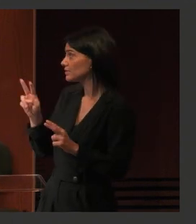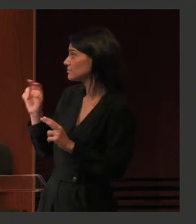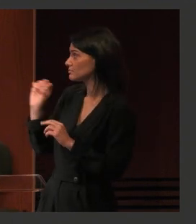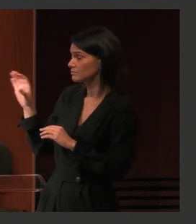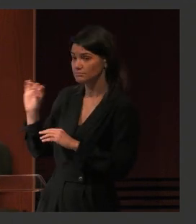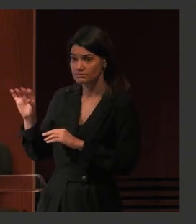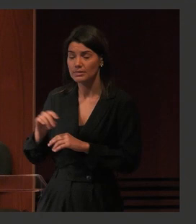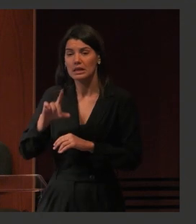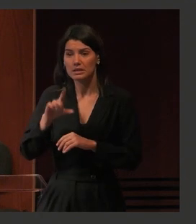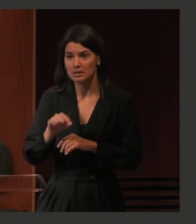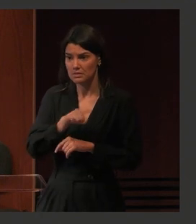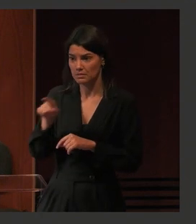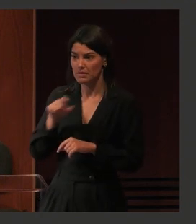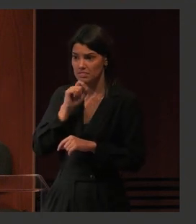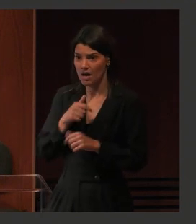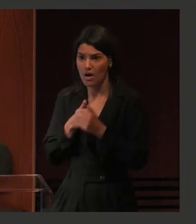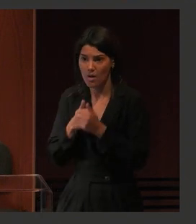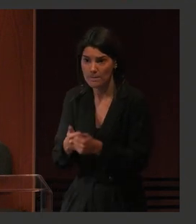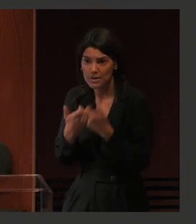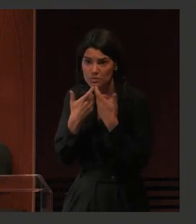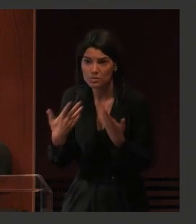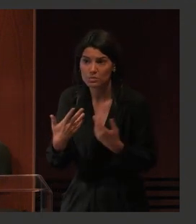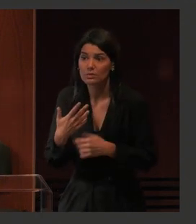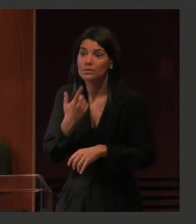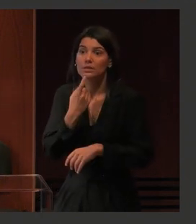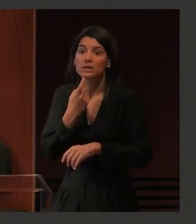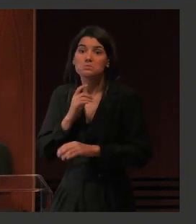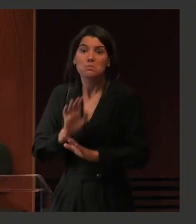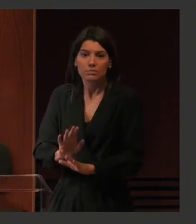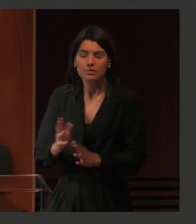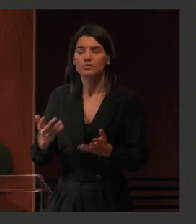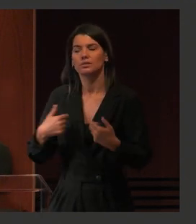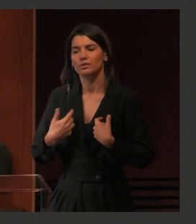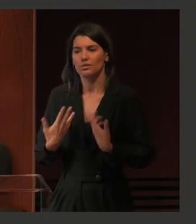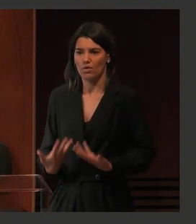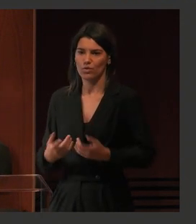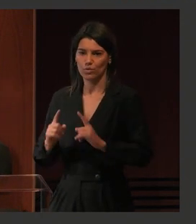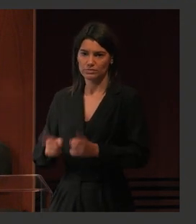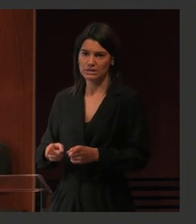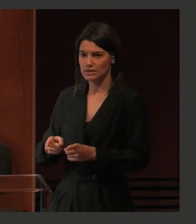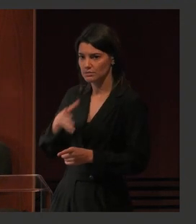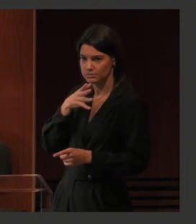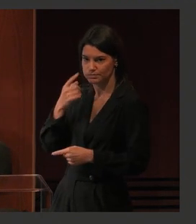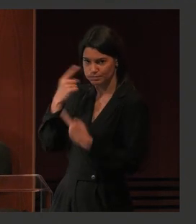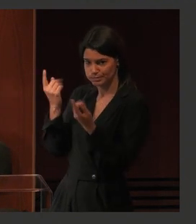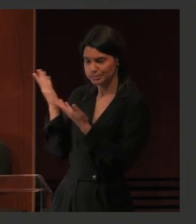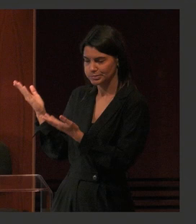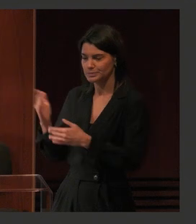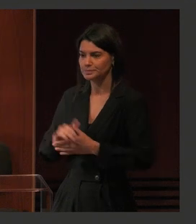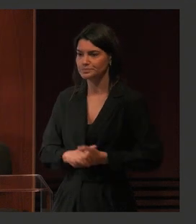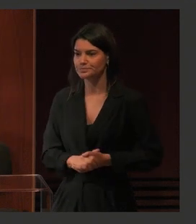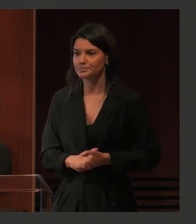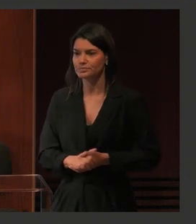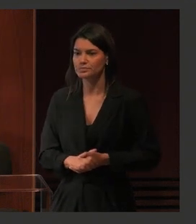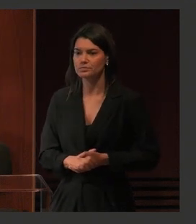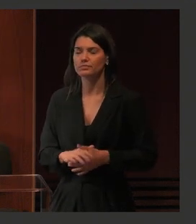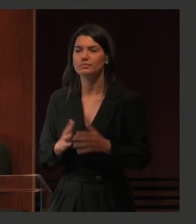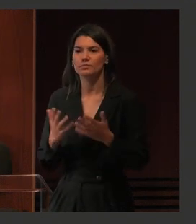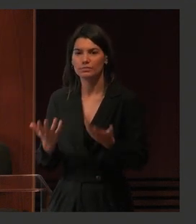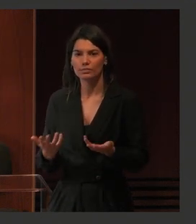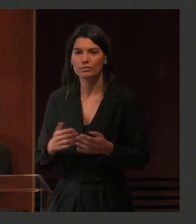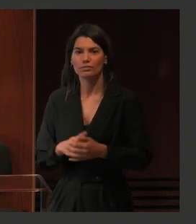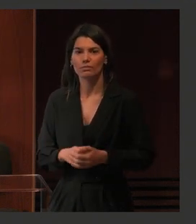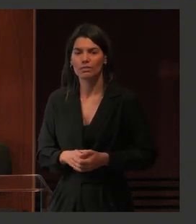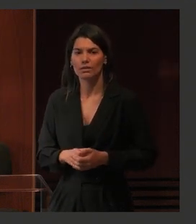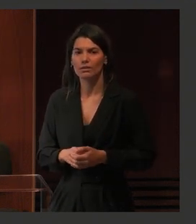English slides, but let's start. So I will try. Yes. So I